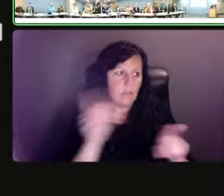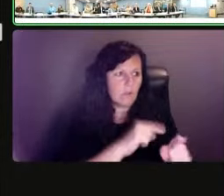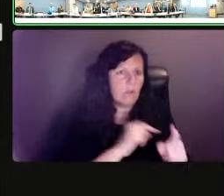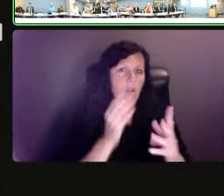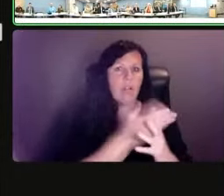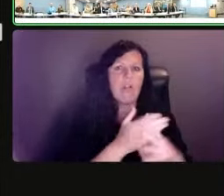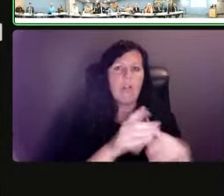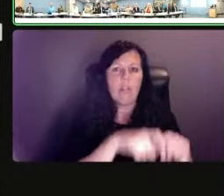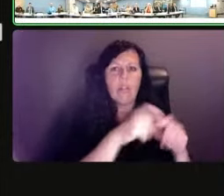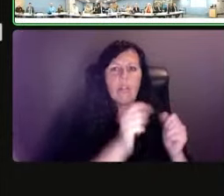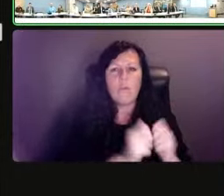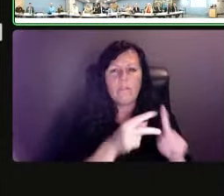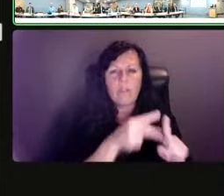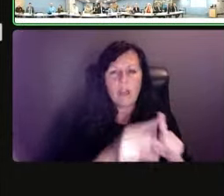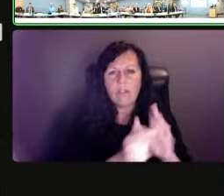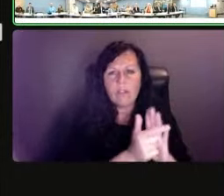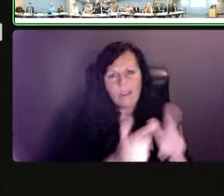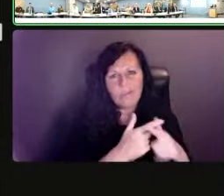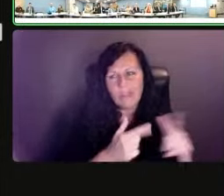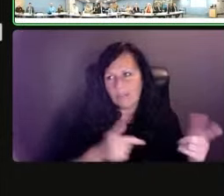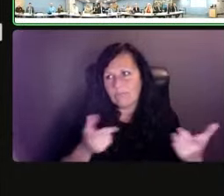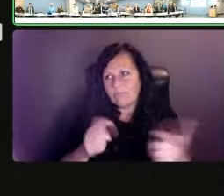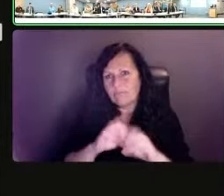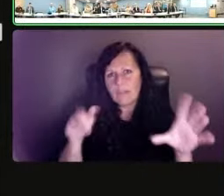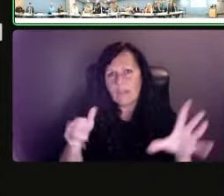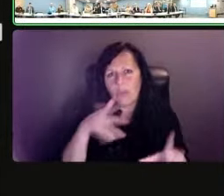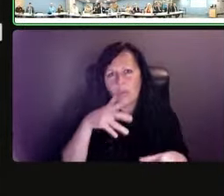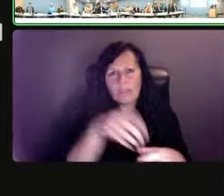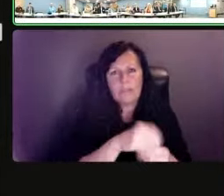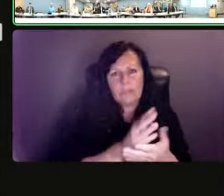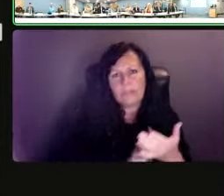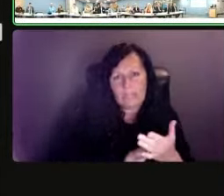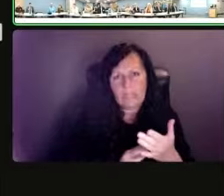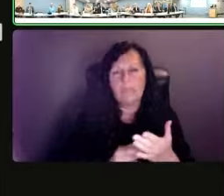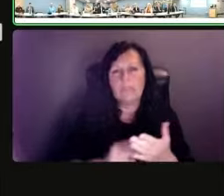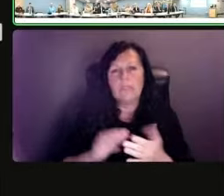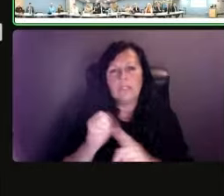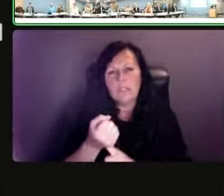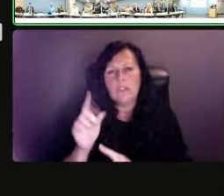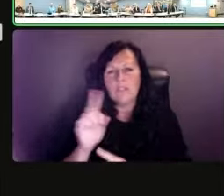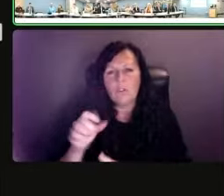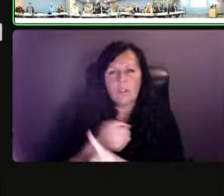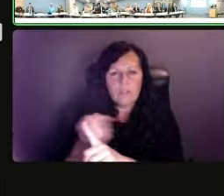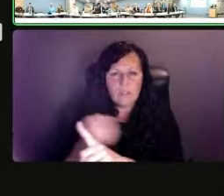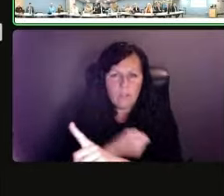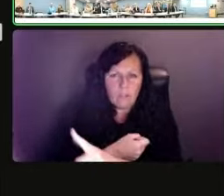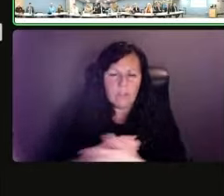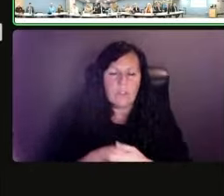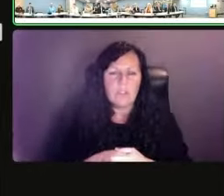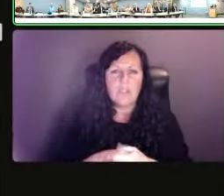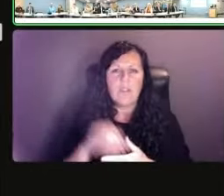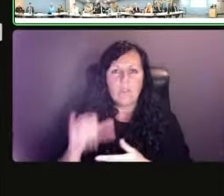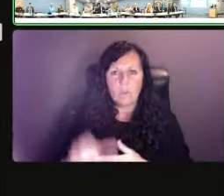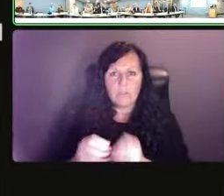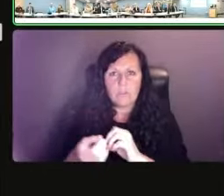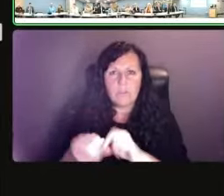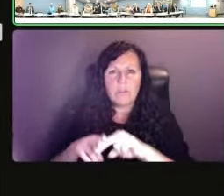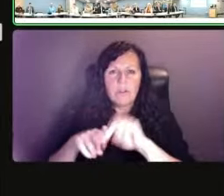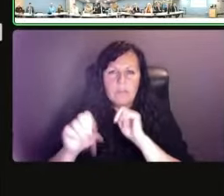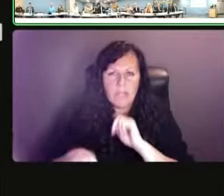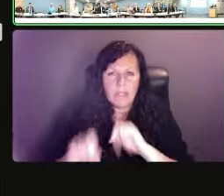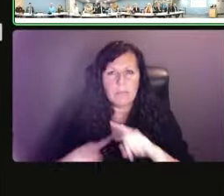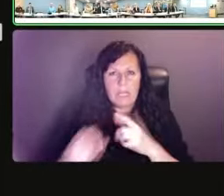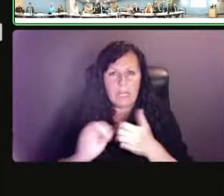violent confrontations occurring. And we're seeing that occurring. And not just the number of assaults on officers are up, but the intensity of the assaults,